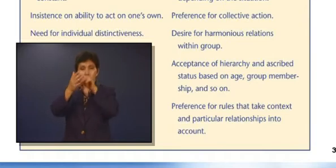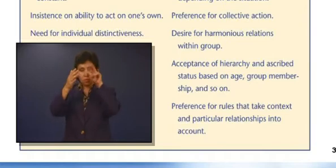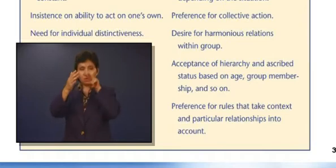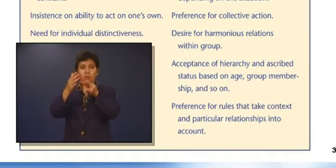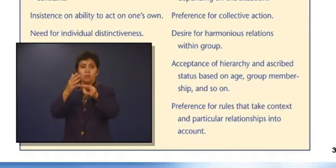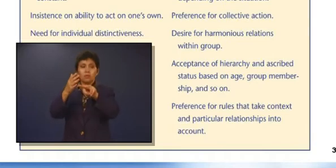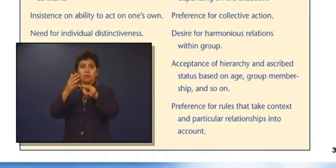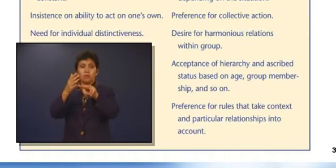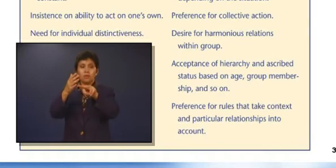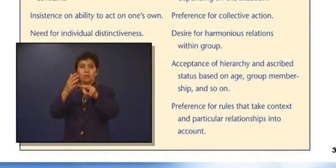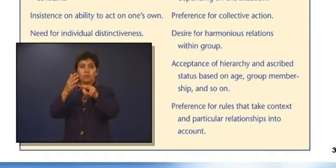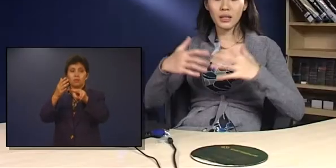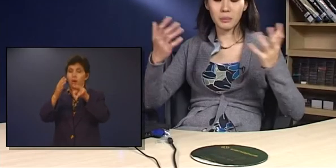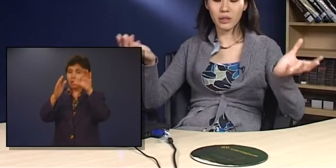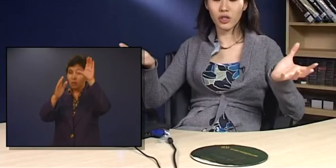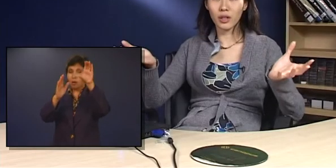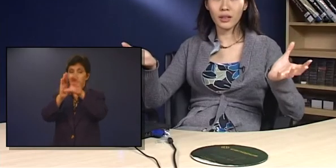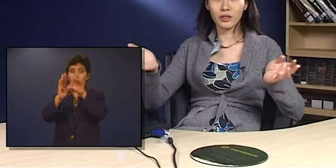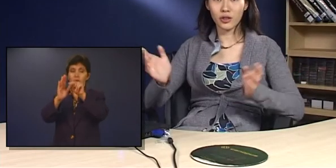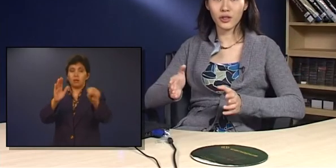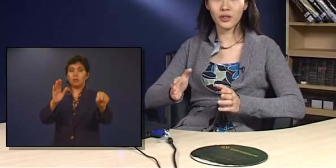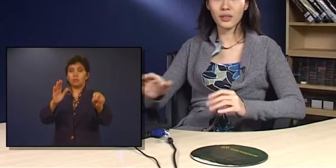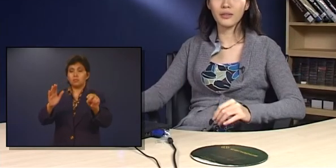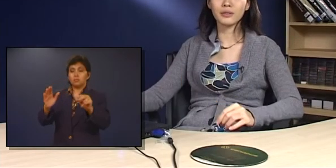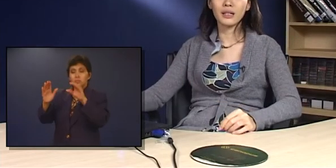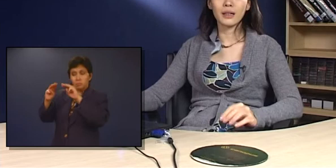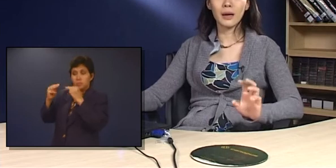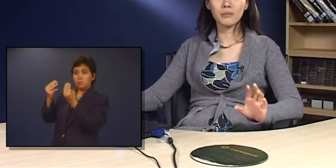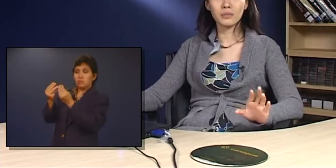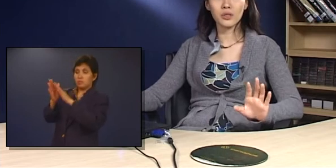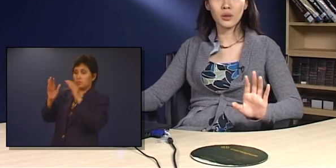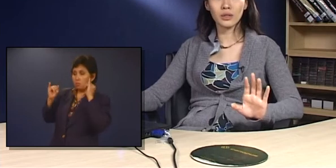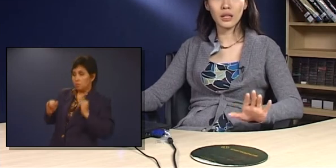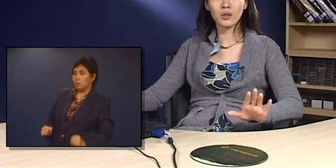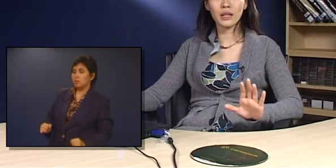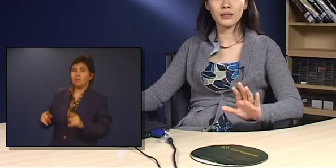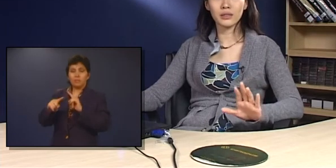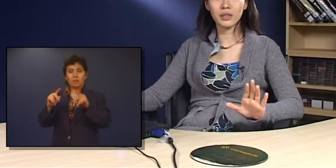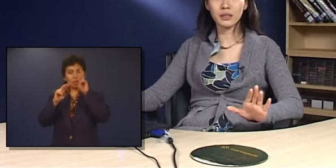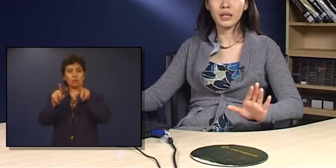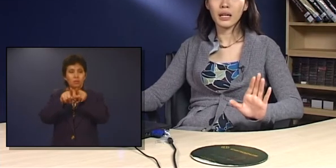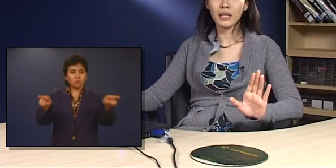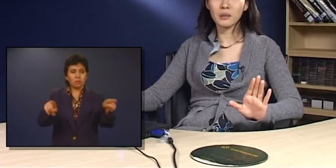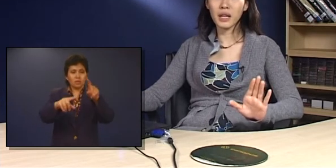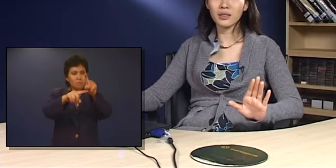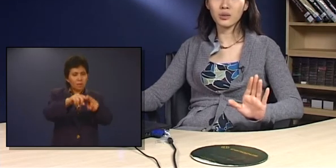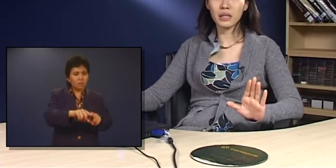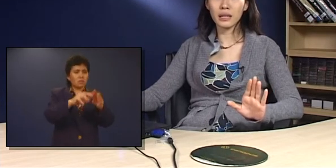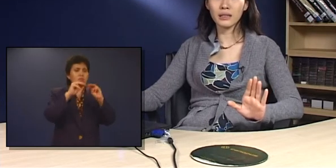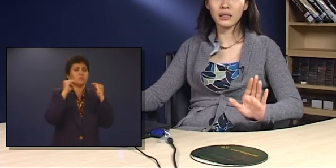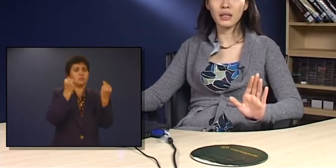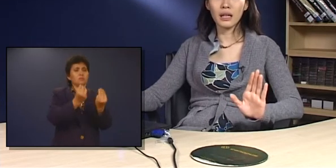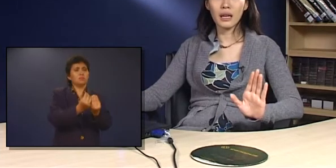looks in terms of the bigger picture. It's not just yourself. Yep. So take a look at the difference.